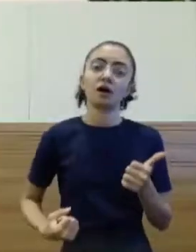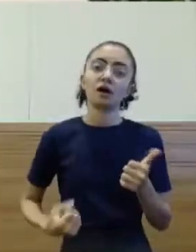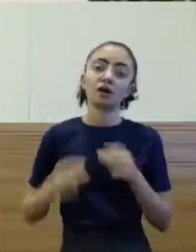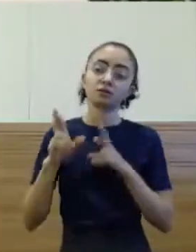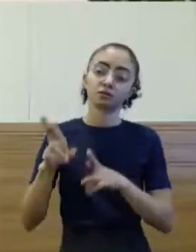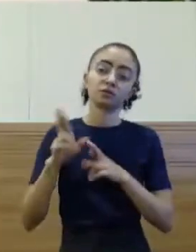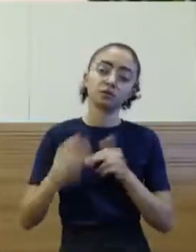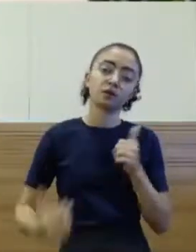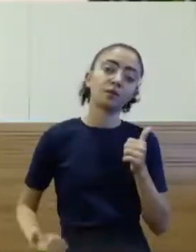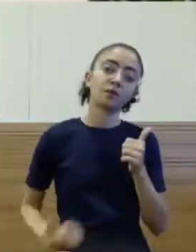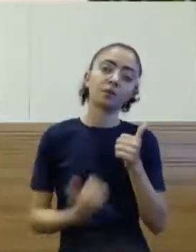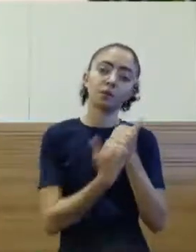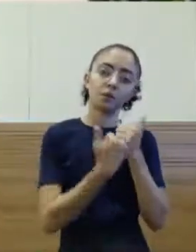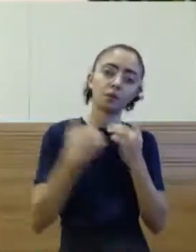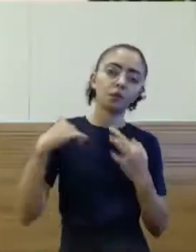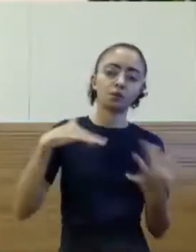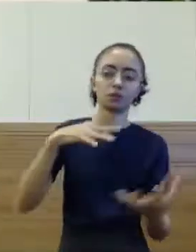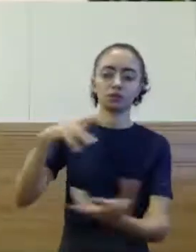cooperation